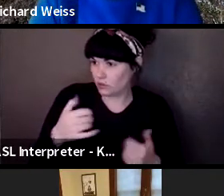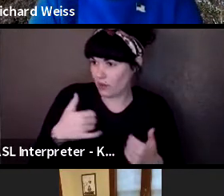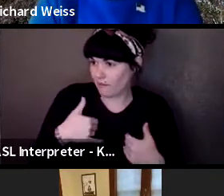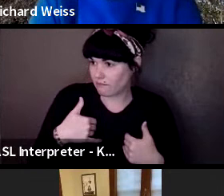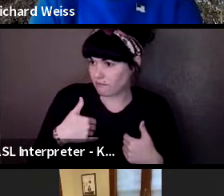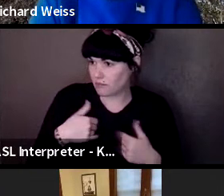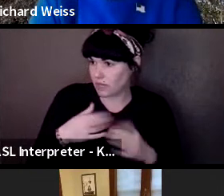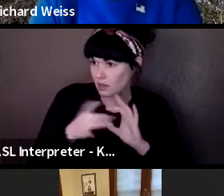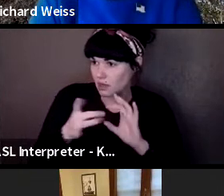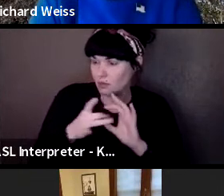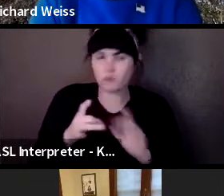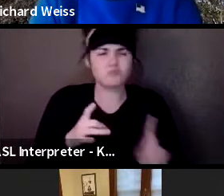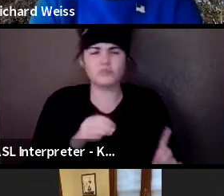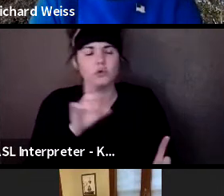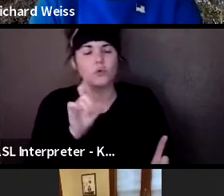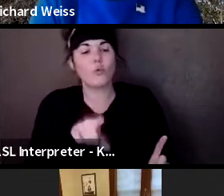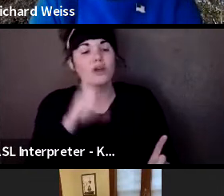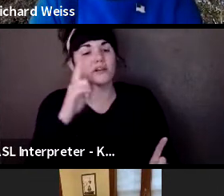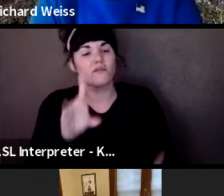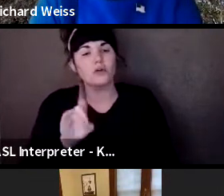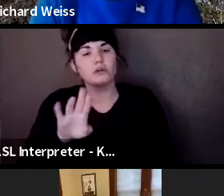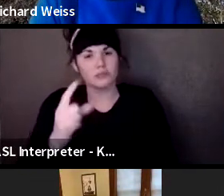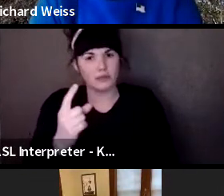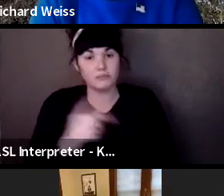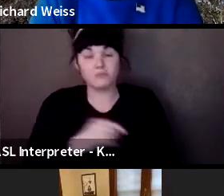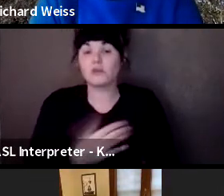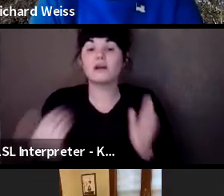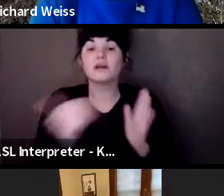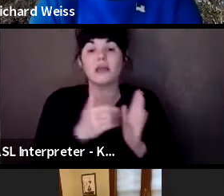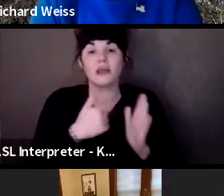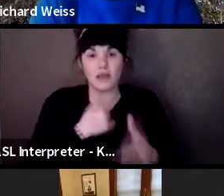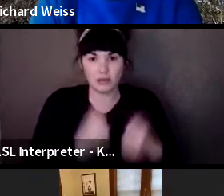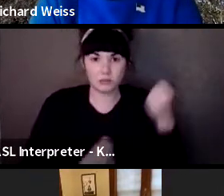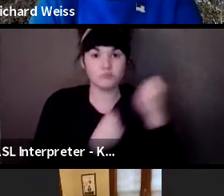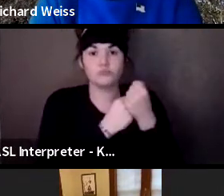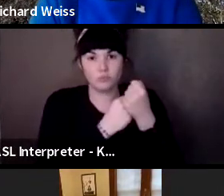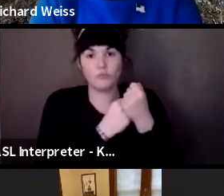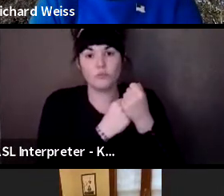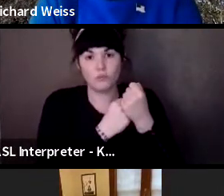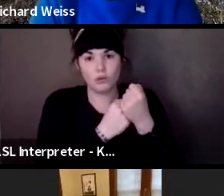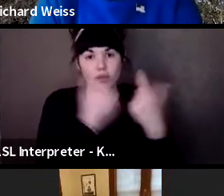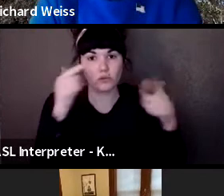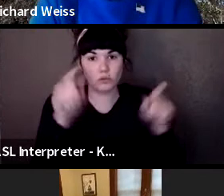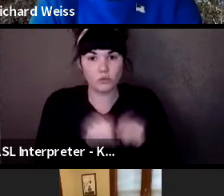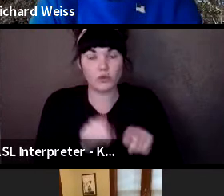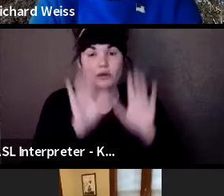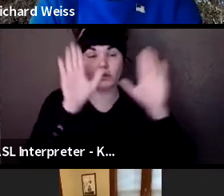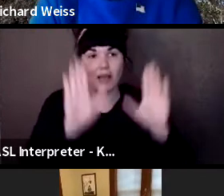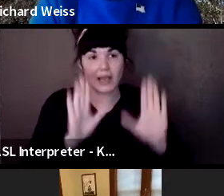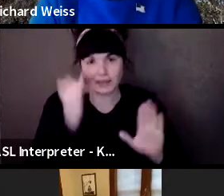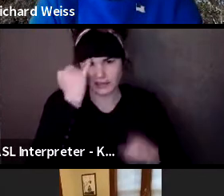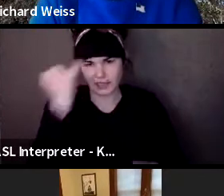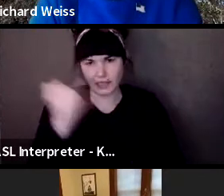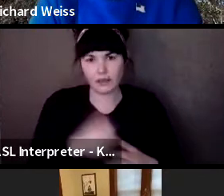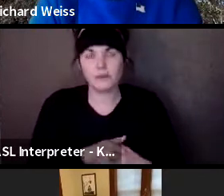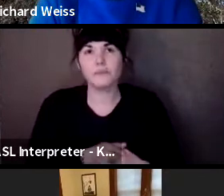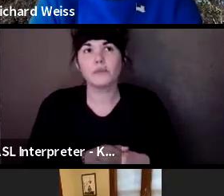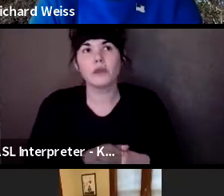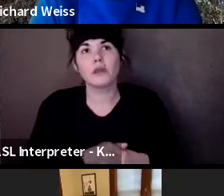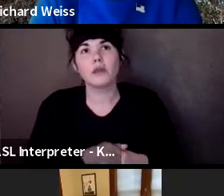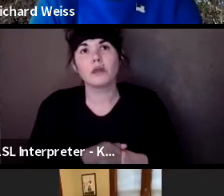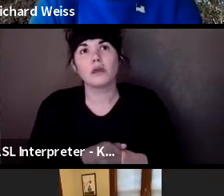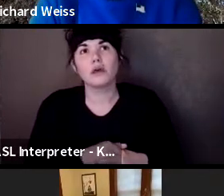mean, I'm in favor of this too. I think it's a great idea. Where would